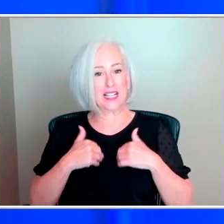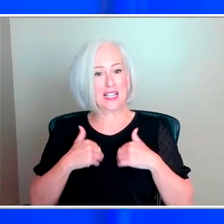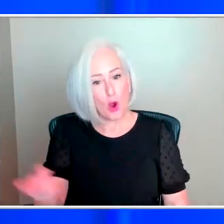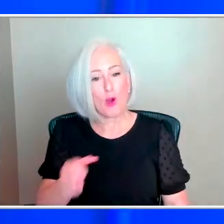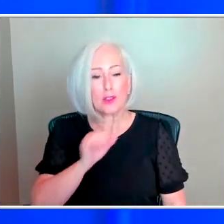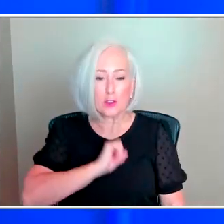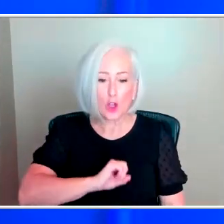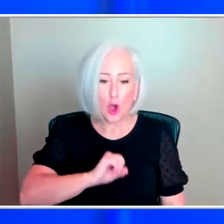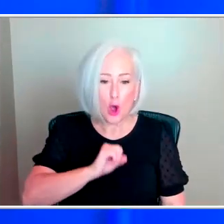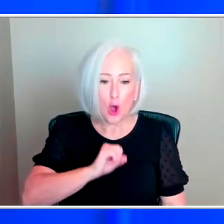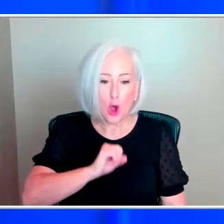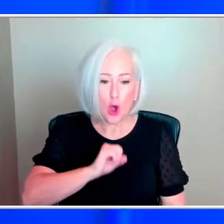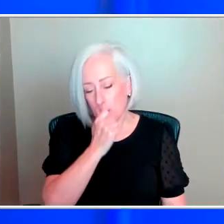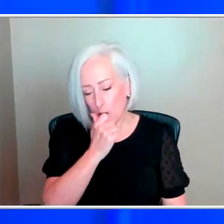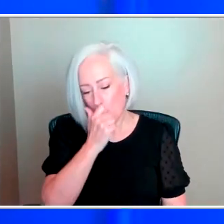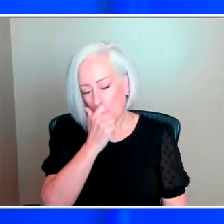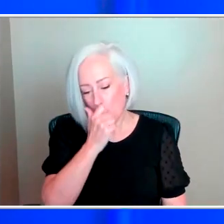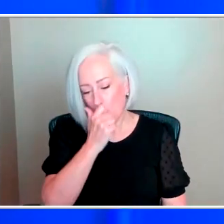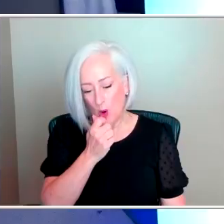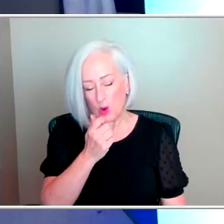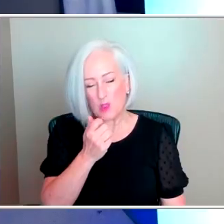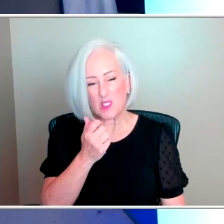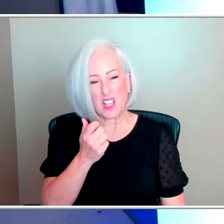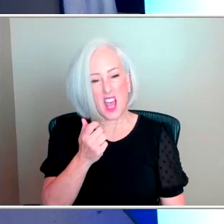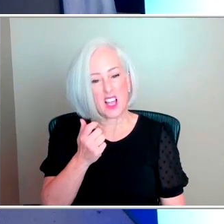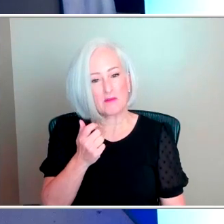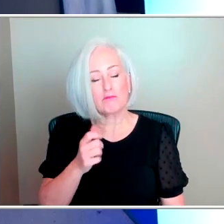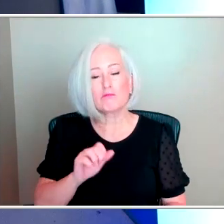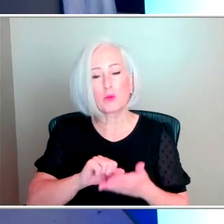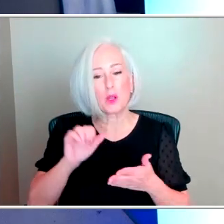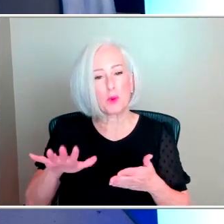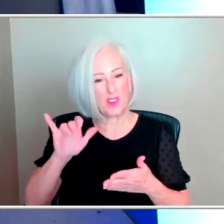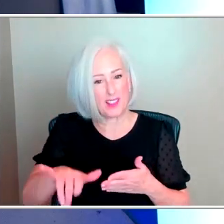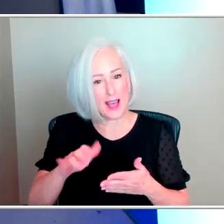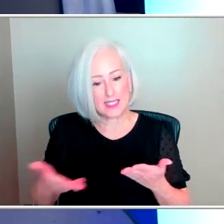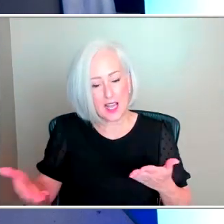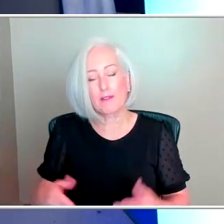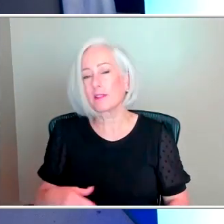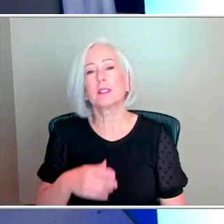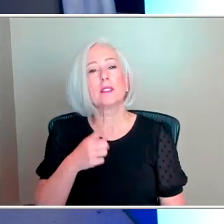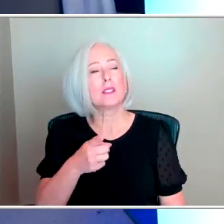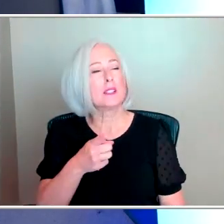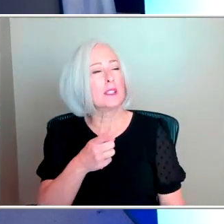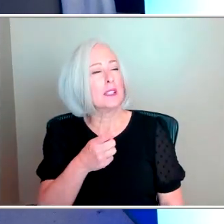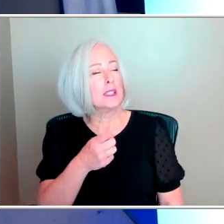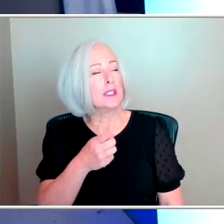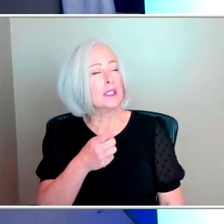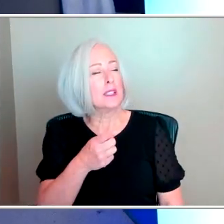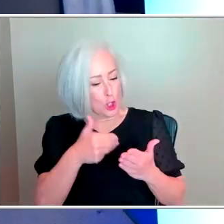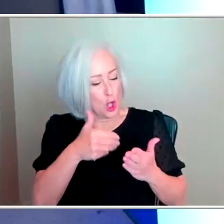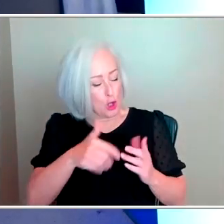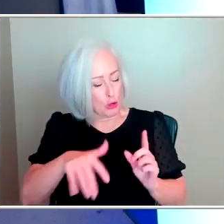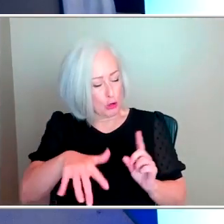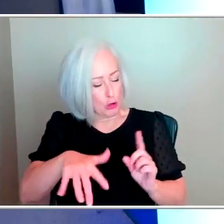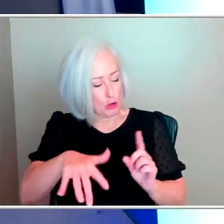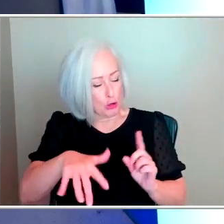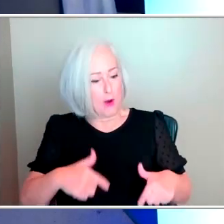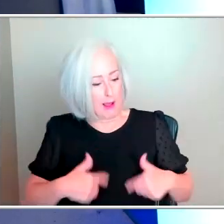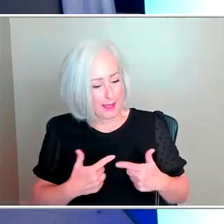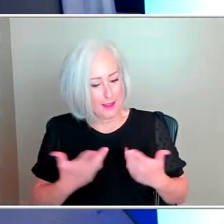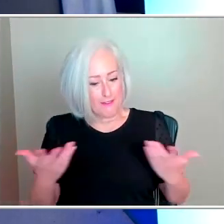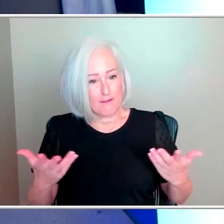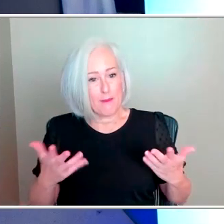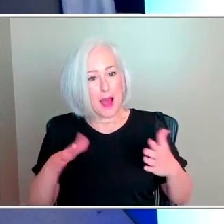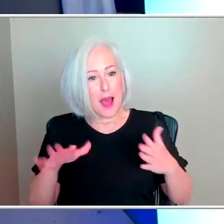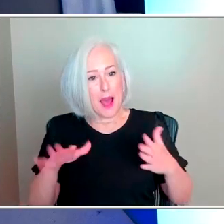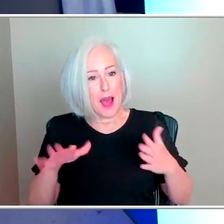out. So anyway. So let's talk about the proximity in which we live to this, because that's what people are wondering. Where do I live? What's my air quality like? Is it